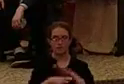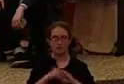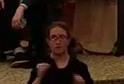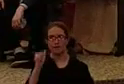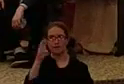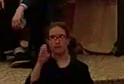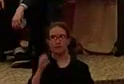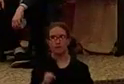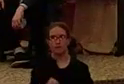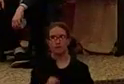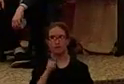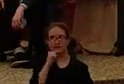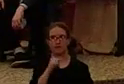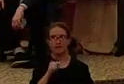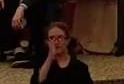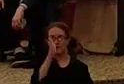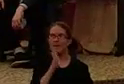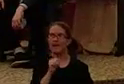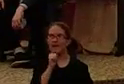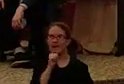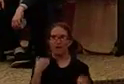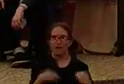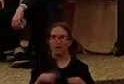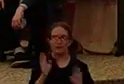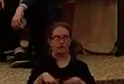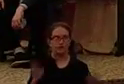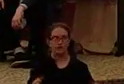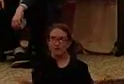And Abram reminds God, I don't even have any kids. What you talking about?